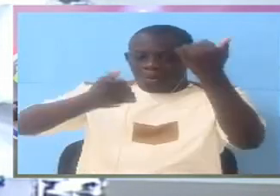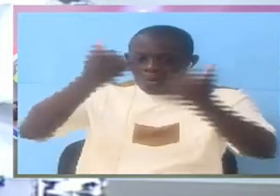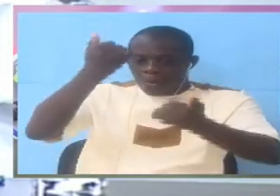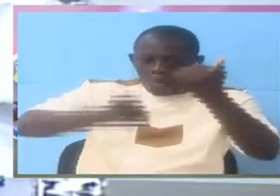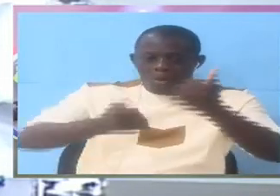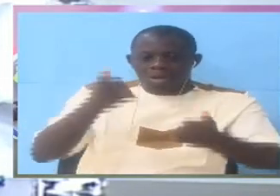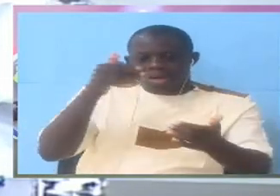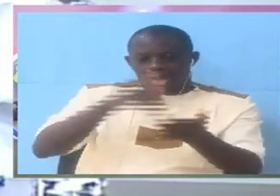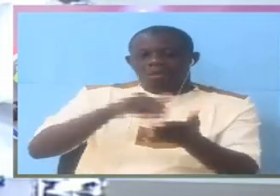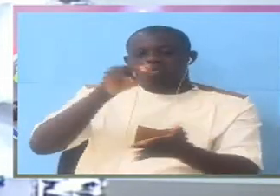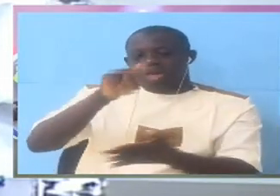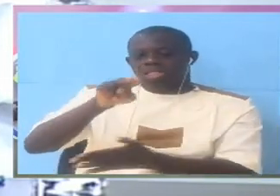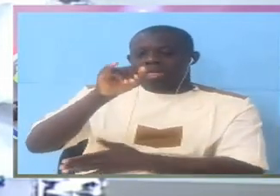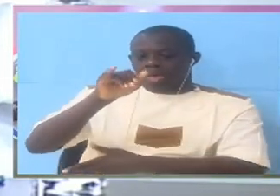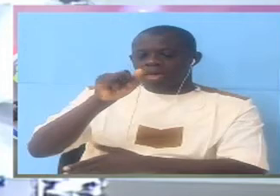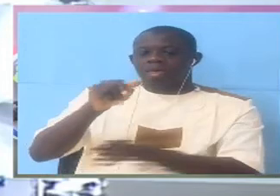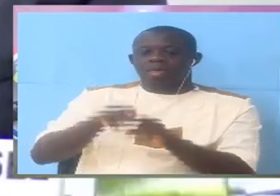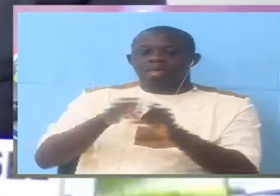It was